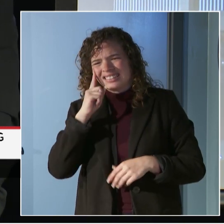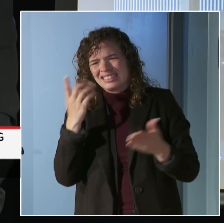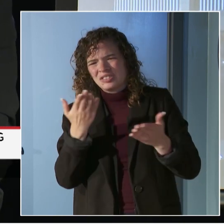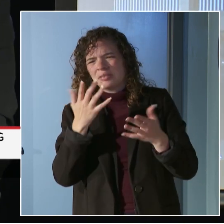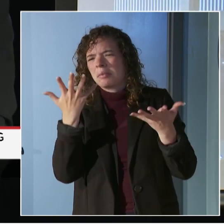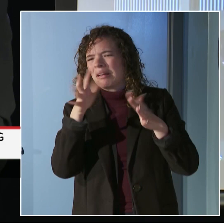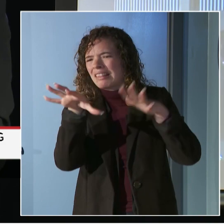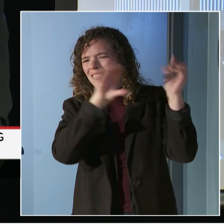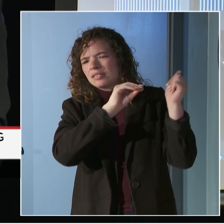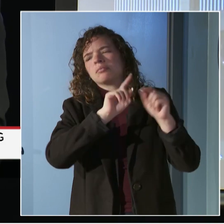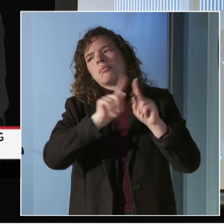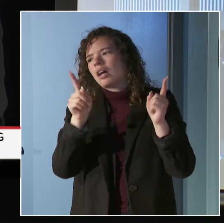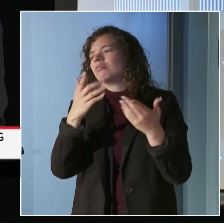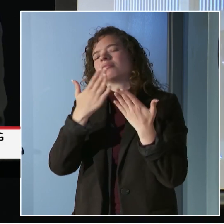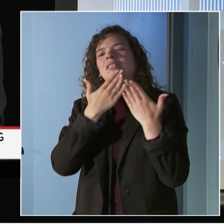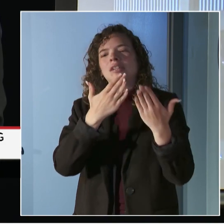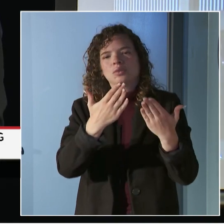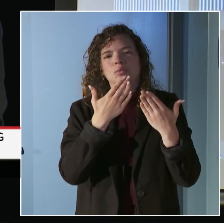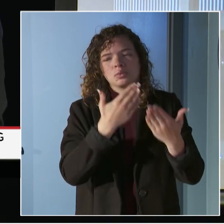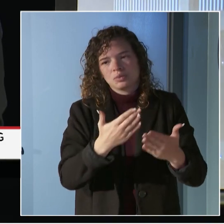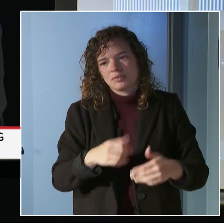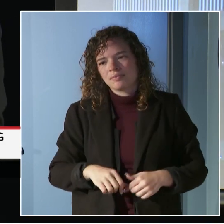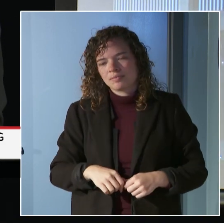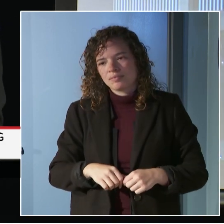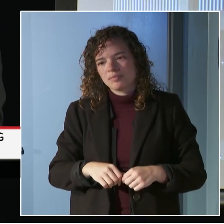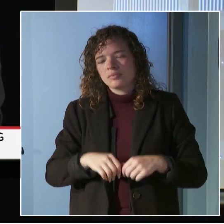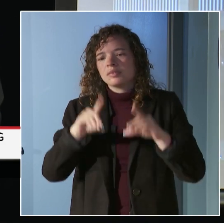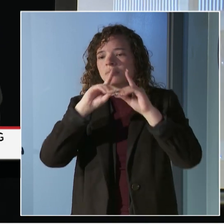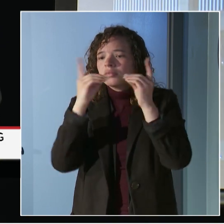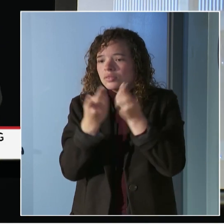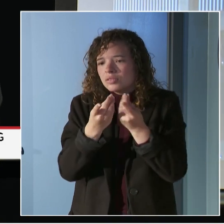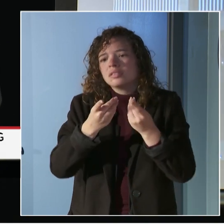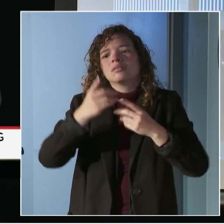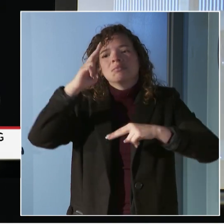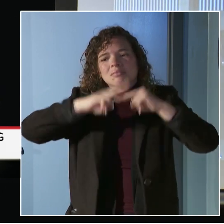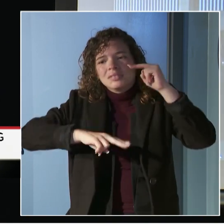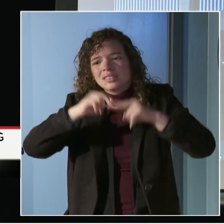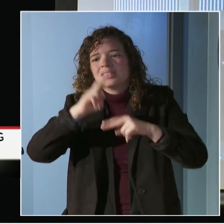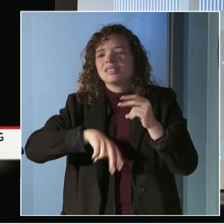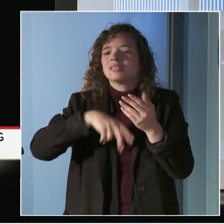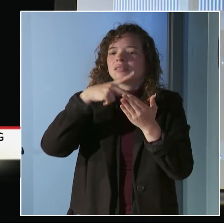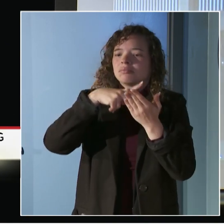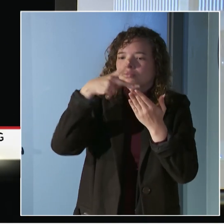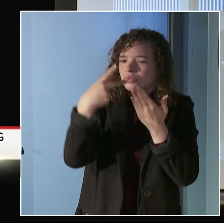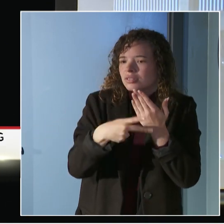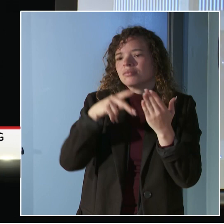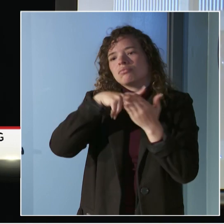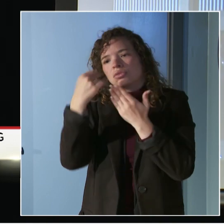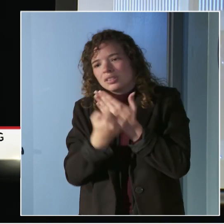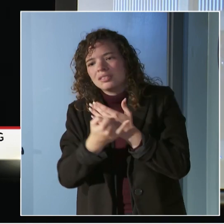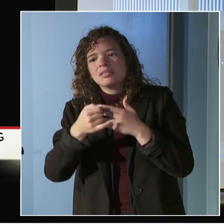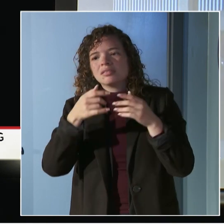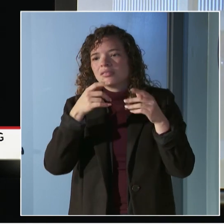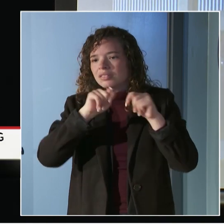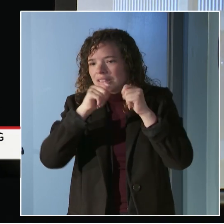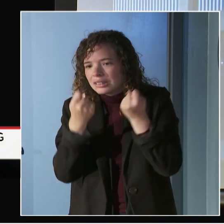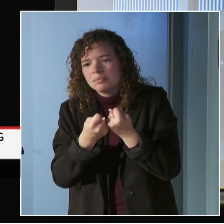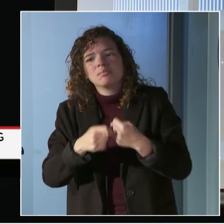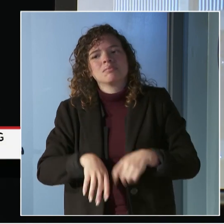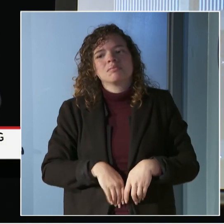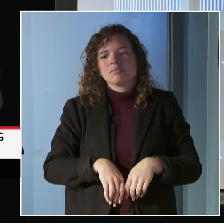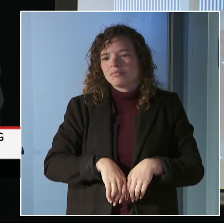heads the acceleration program, our Department of Buildings, our project team, so Bonster Hairsign is here, I think Wiles Minch is